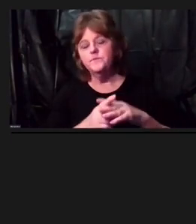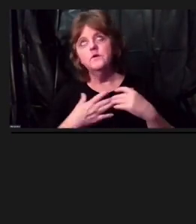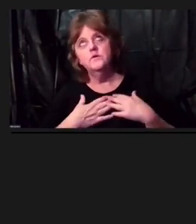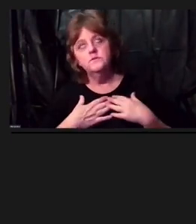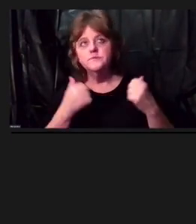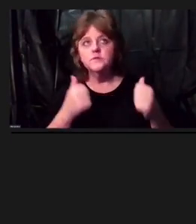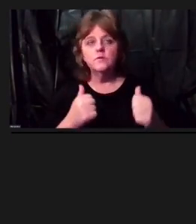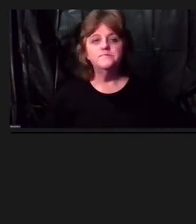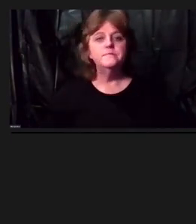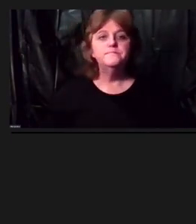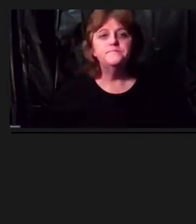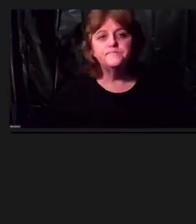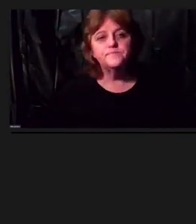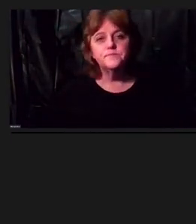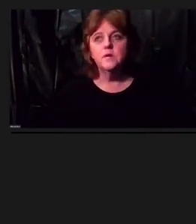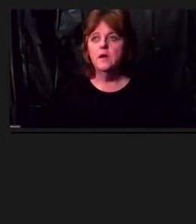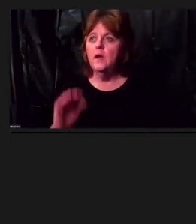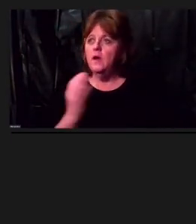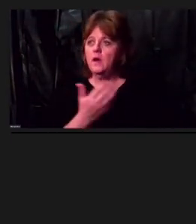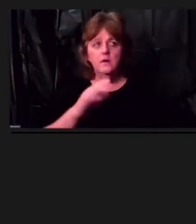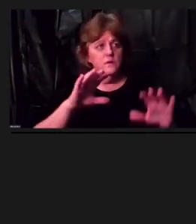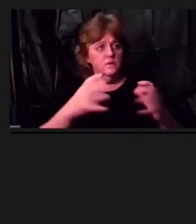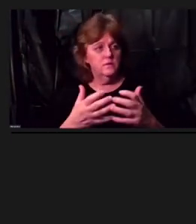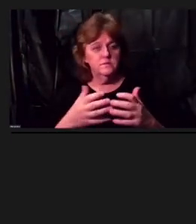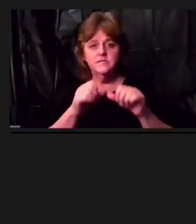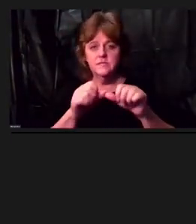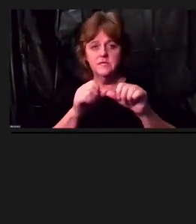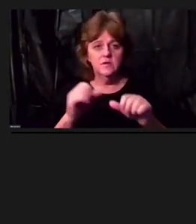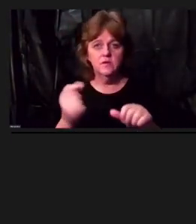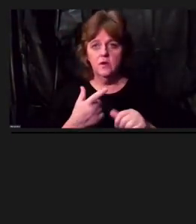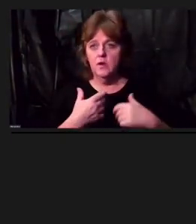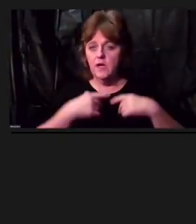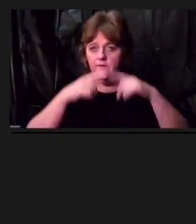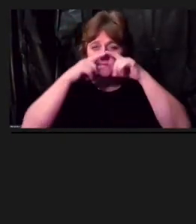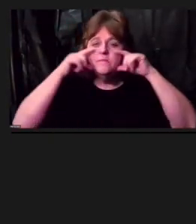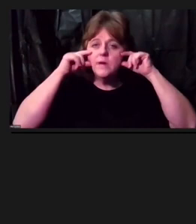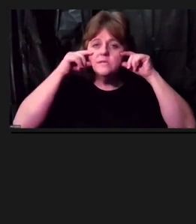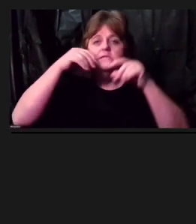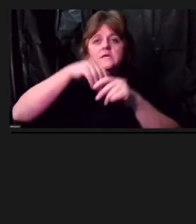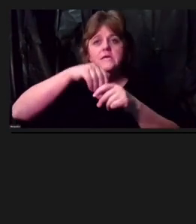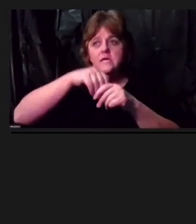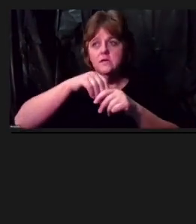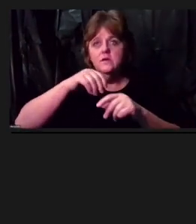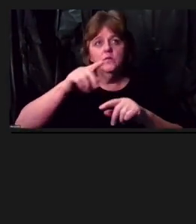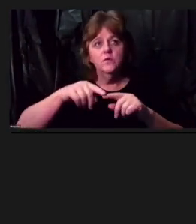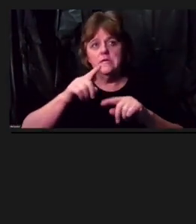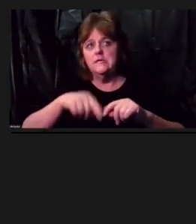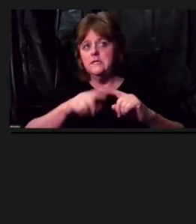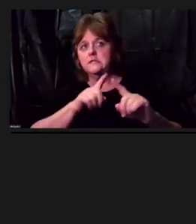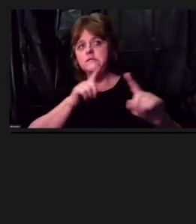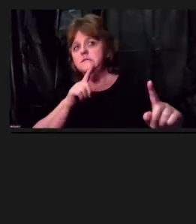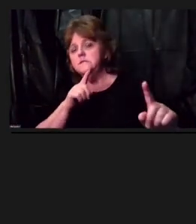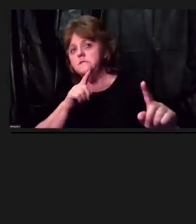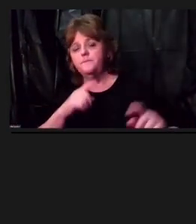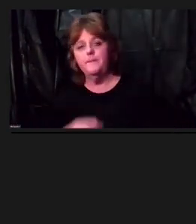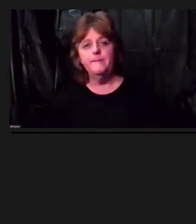that's good. Our crews continue. I mean, they're all wearing masks here in the station when they can't social distance.